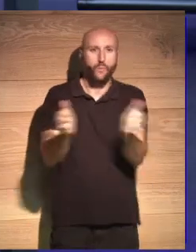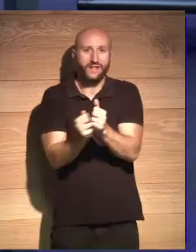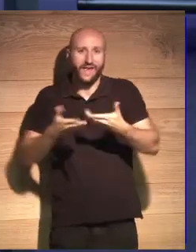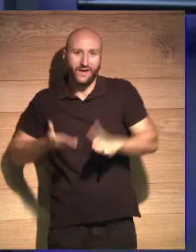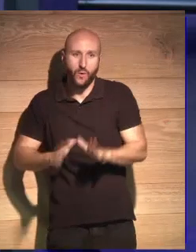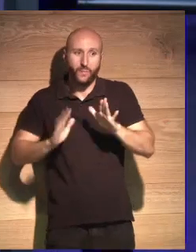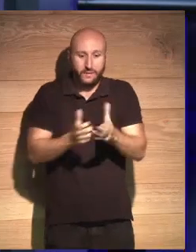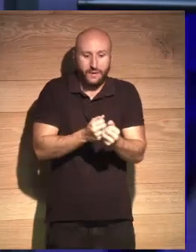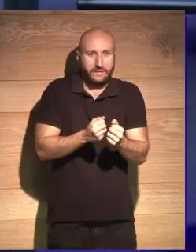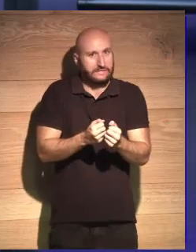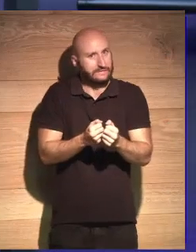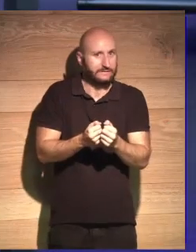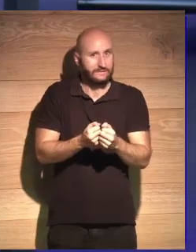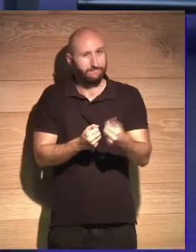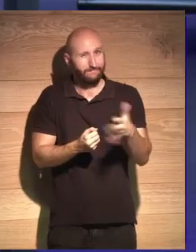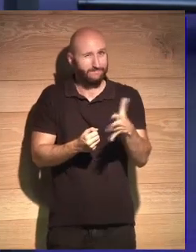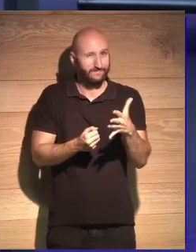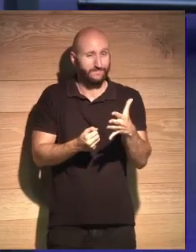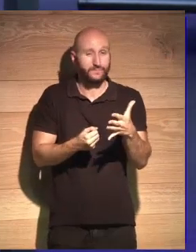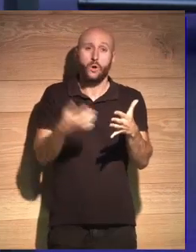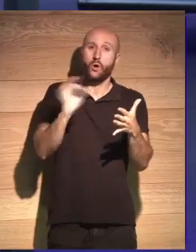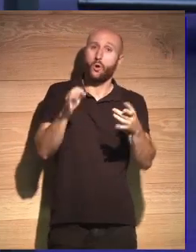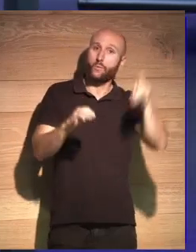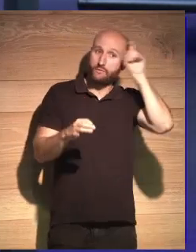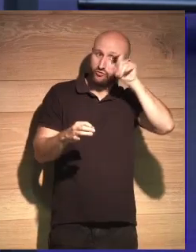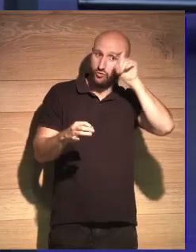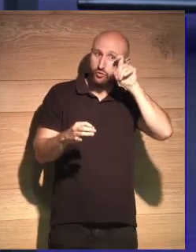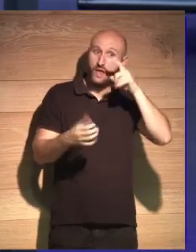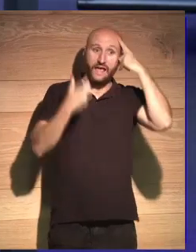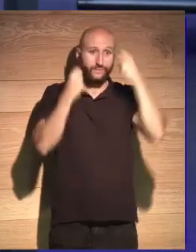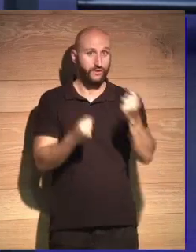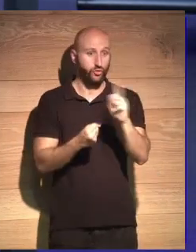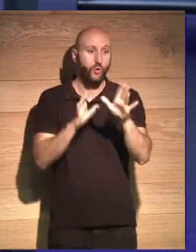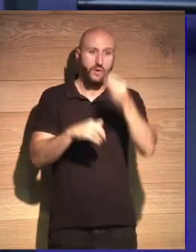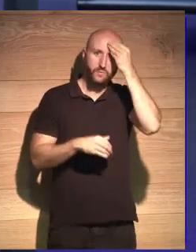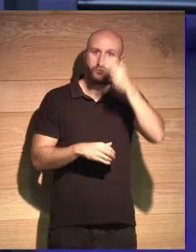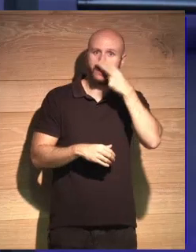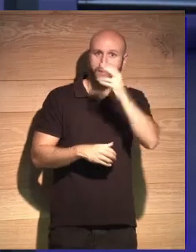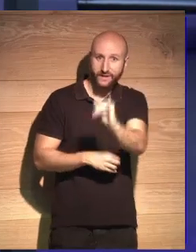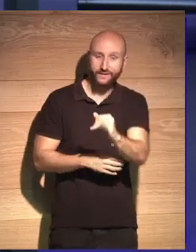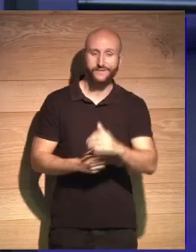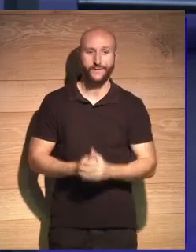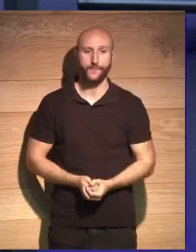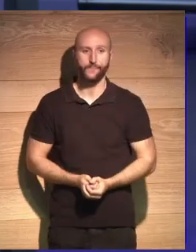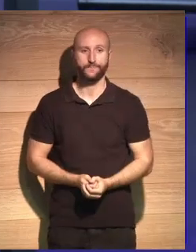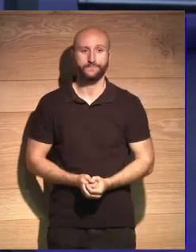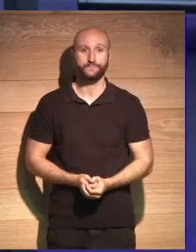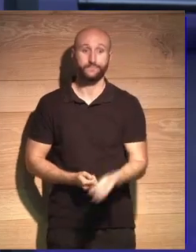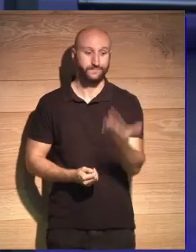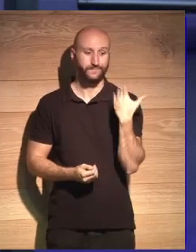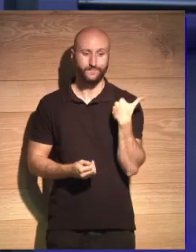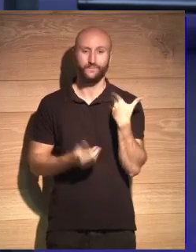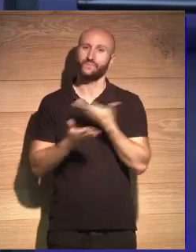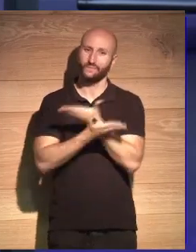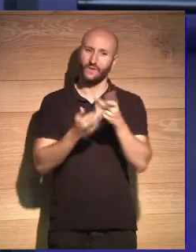the parents who would like to share the video gaming experience with their children, or the teachers who would like to join in